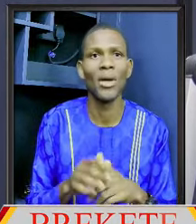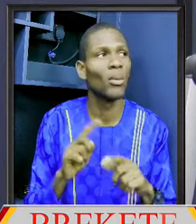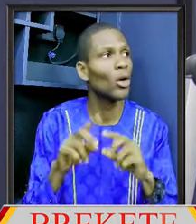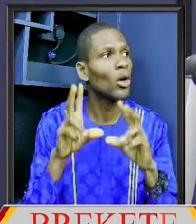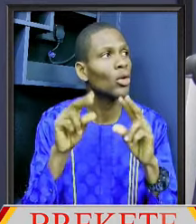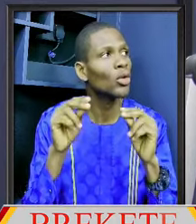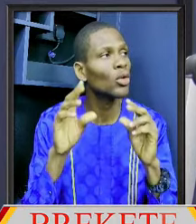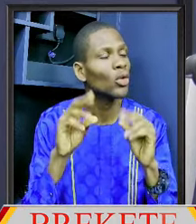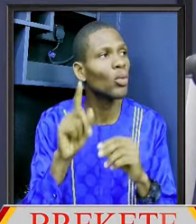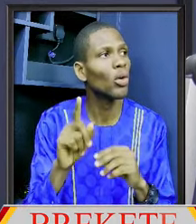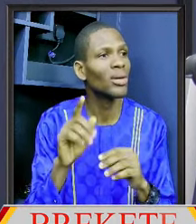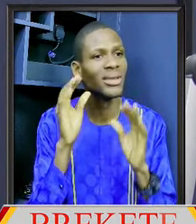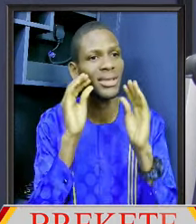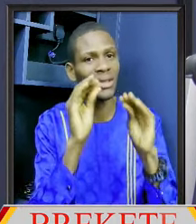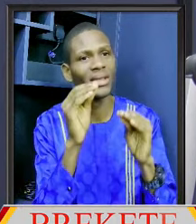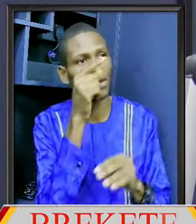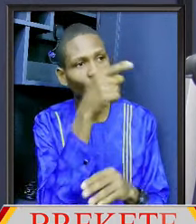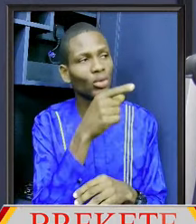but nobody don't teach you.